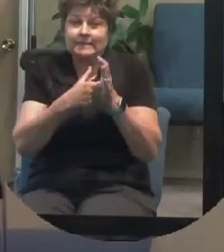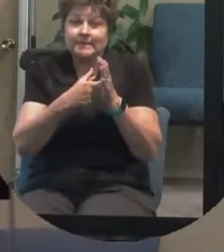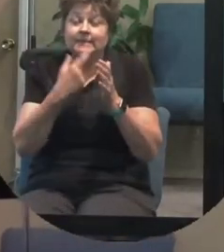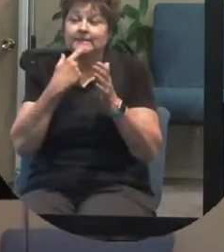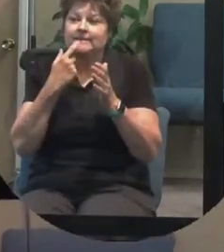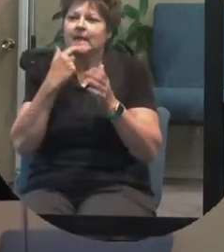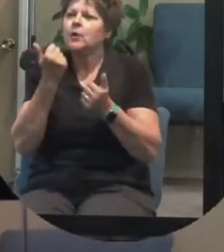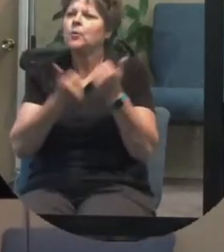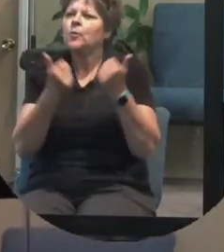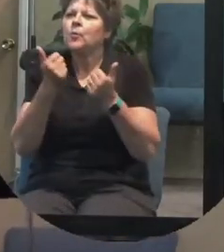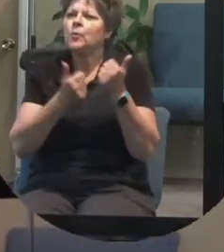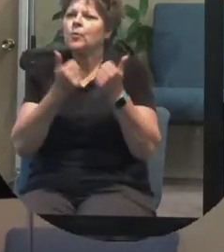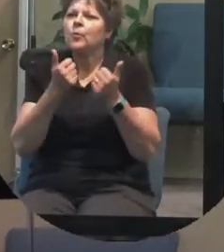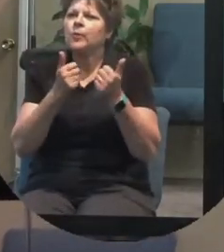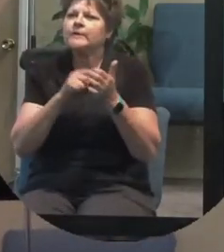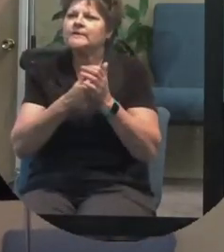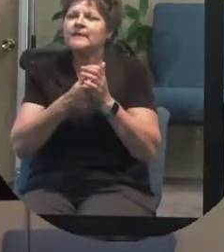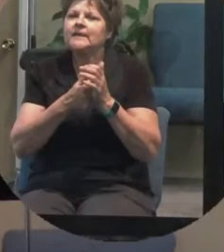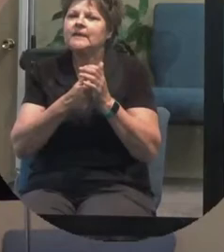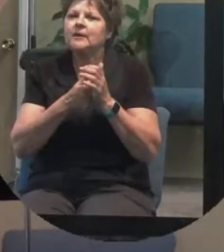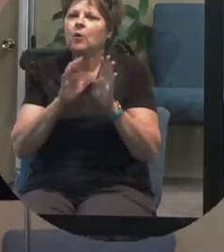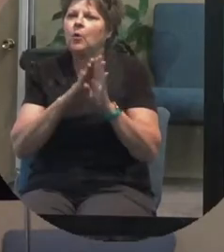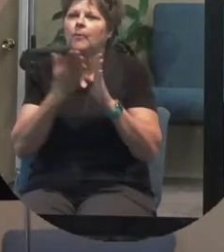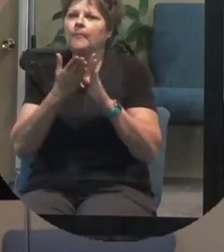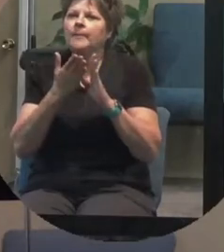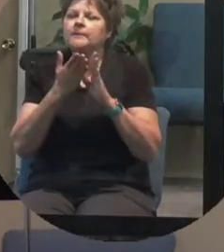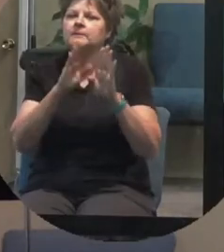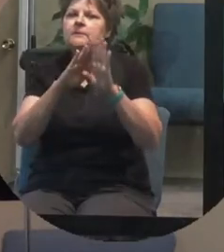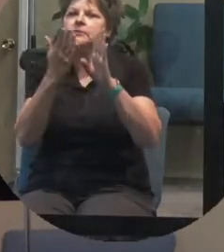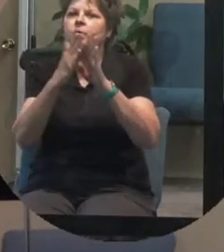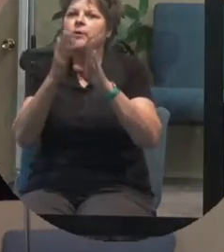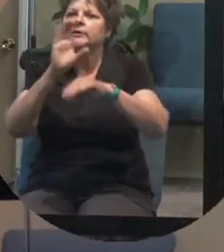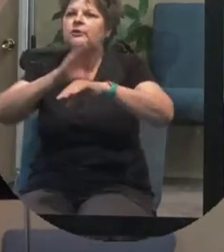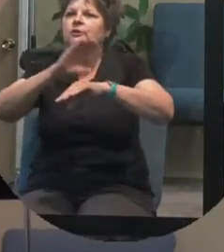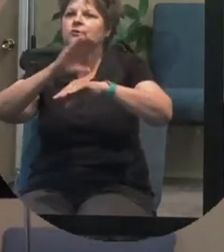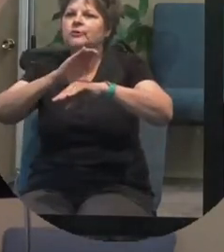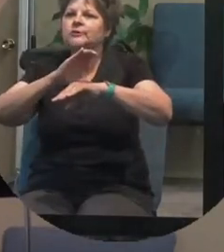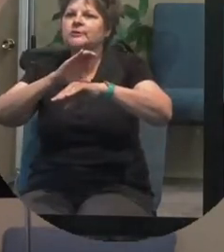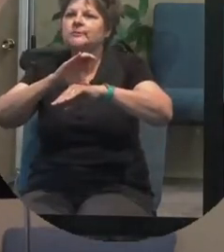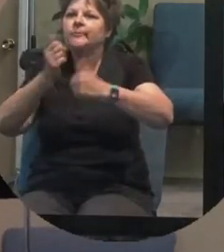say, which key unlocks the door to the church,